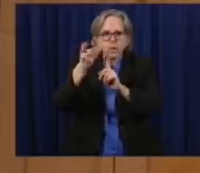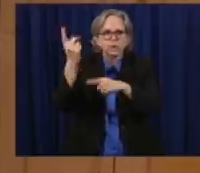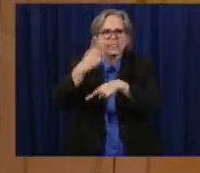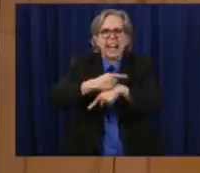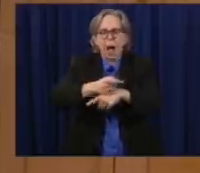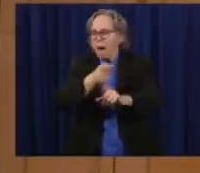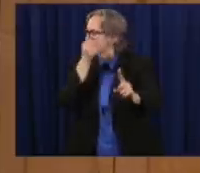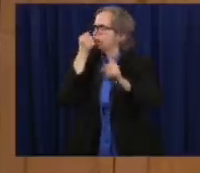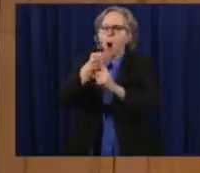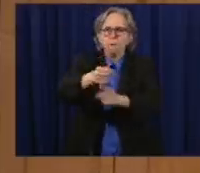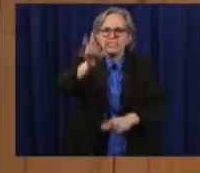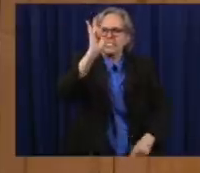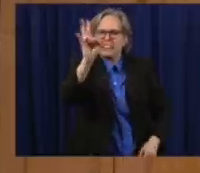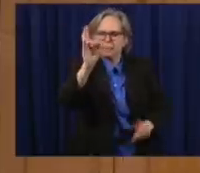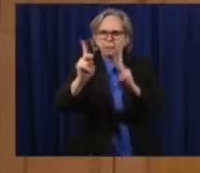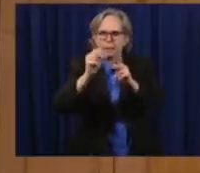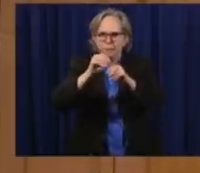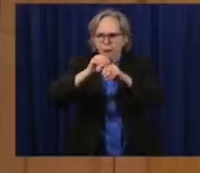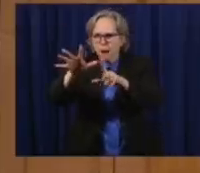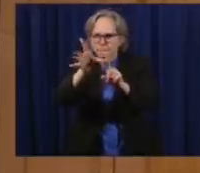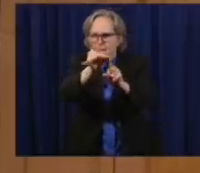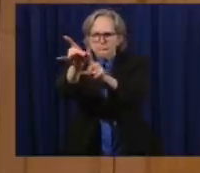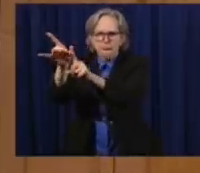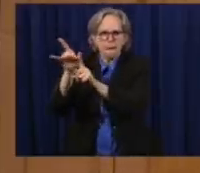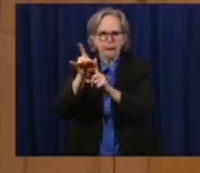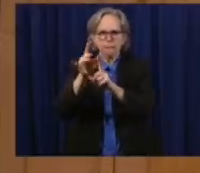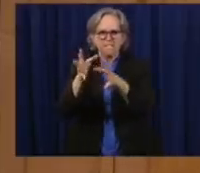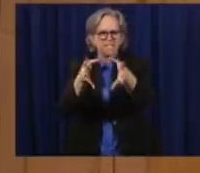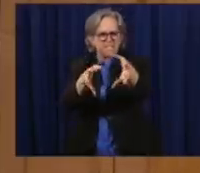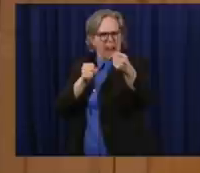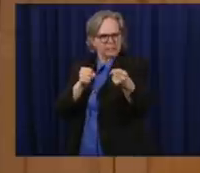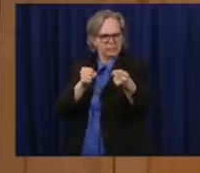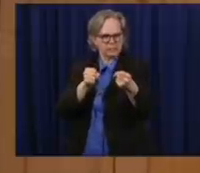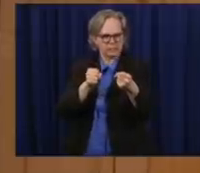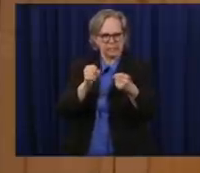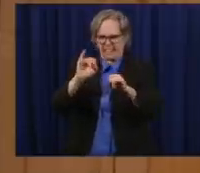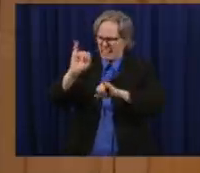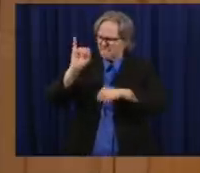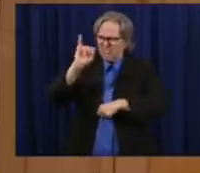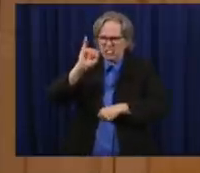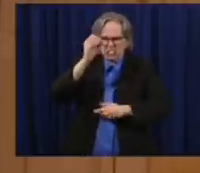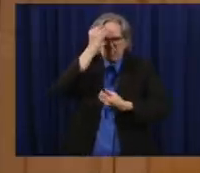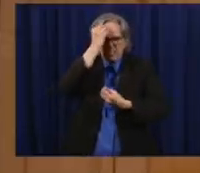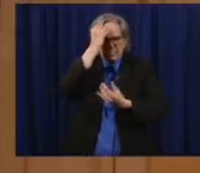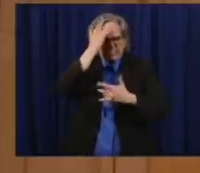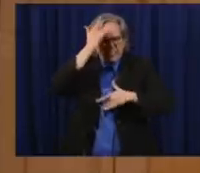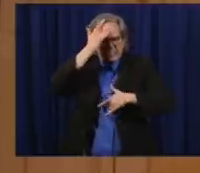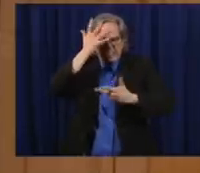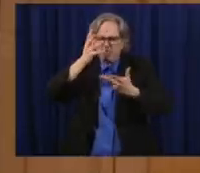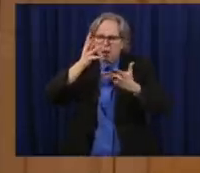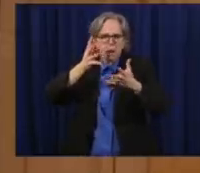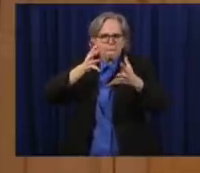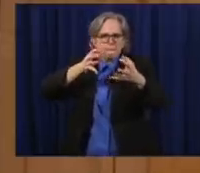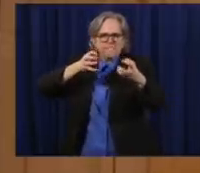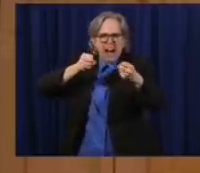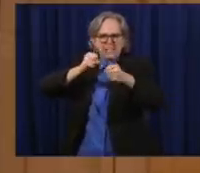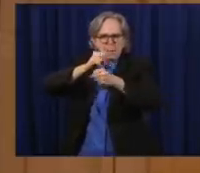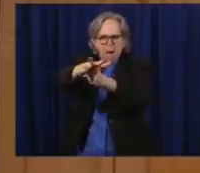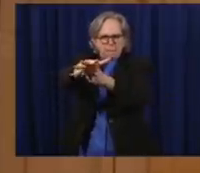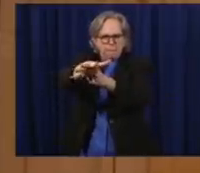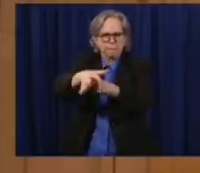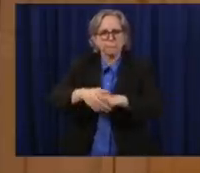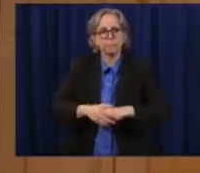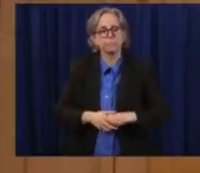very infectious virus, and under the right conditions can really spread rapidly. My assumption is if you went into the